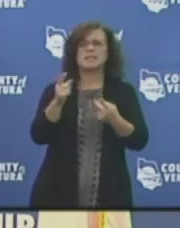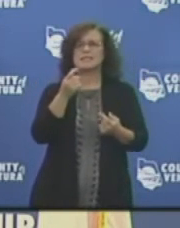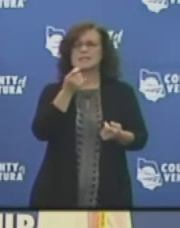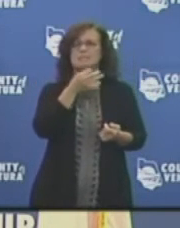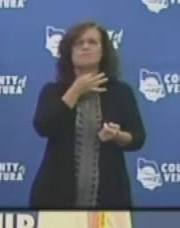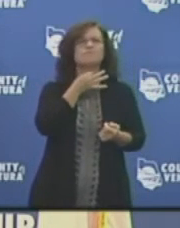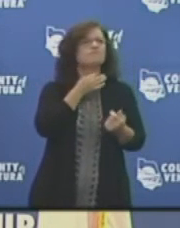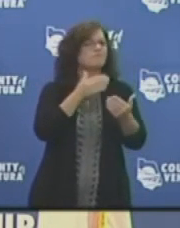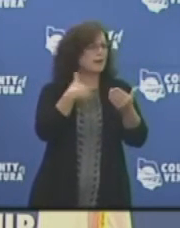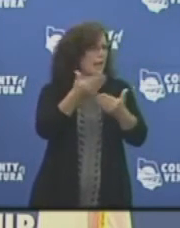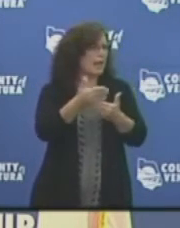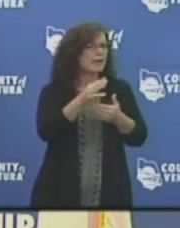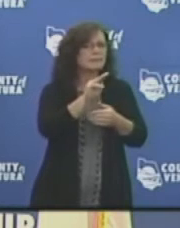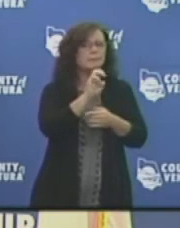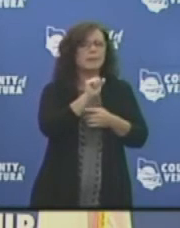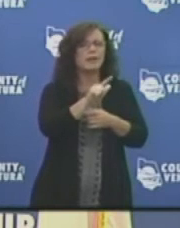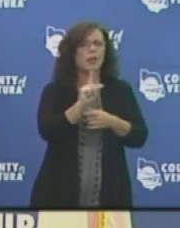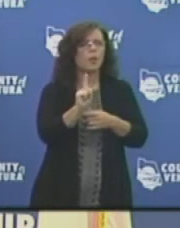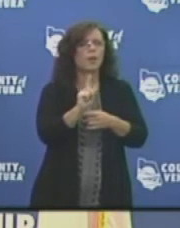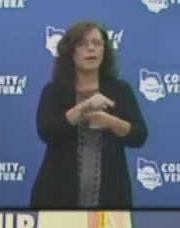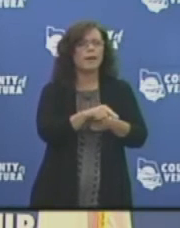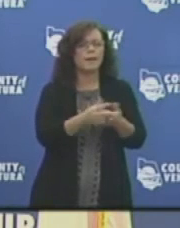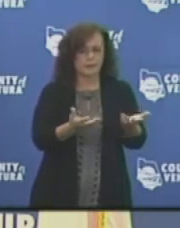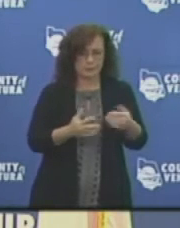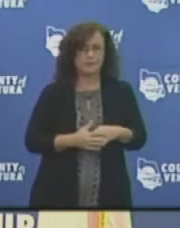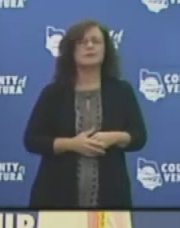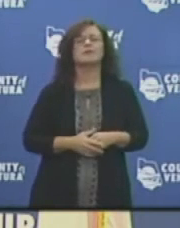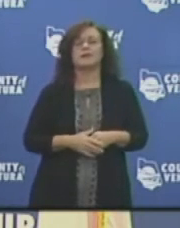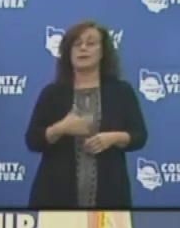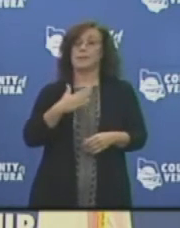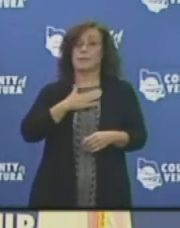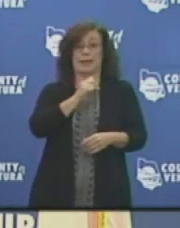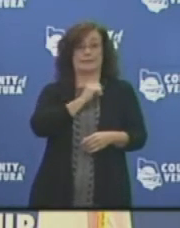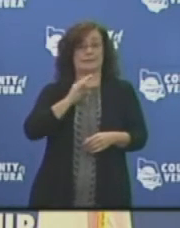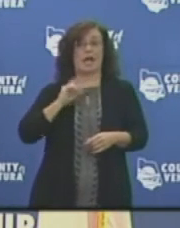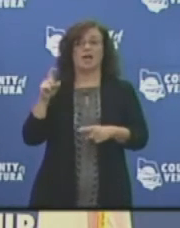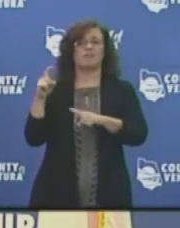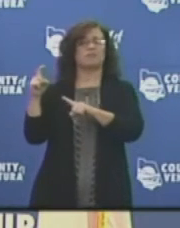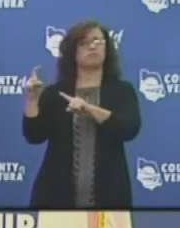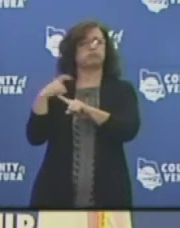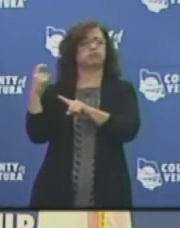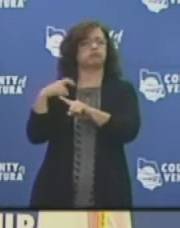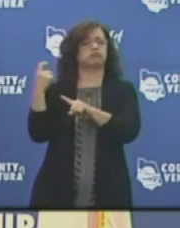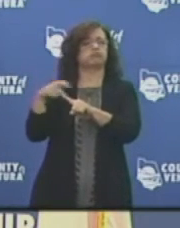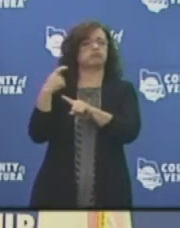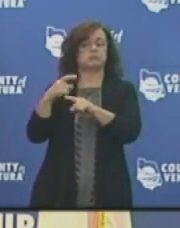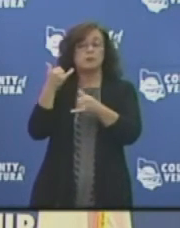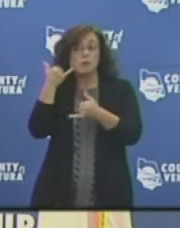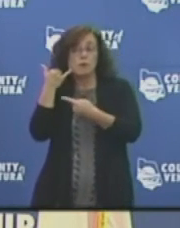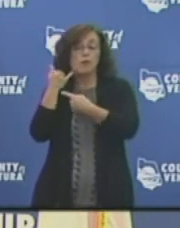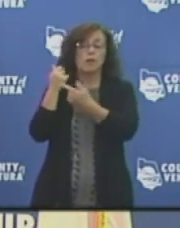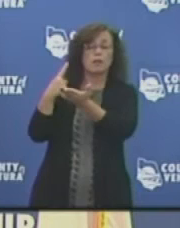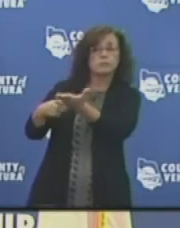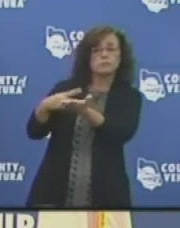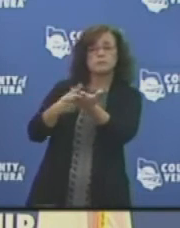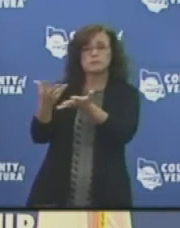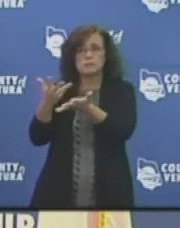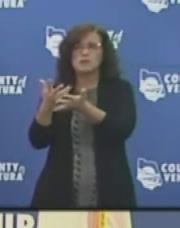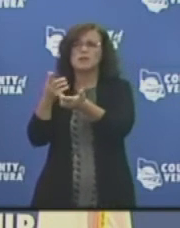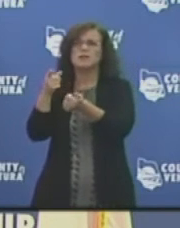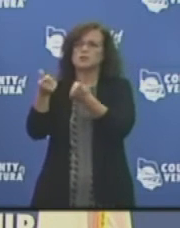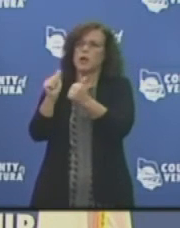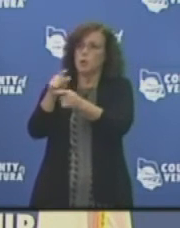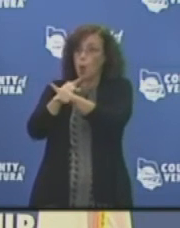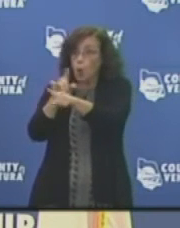from. My staff has taken literally thousands of calls trying to connect constituents to the services that